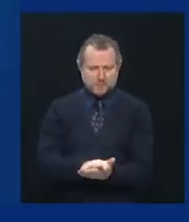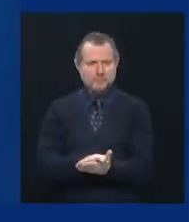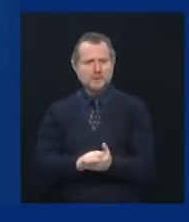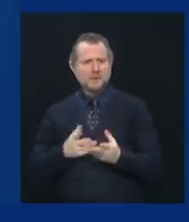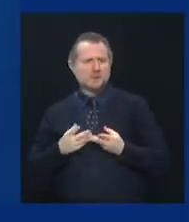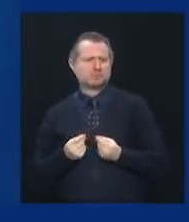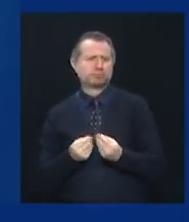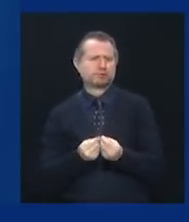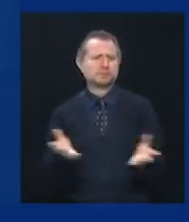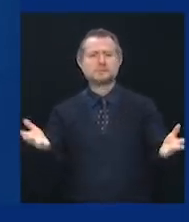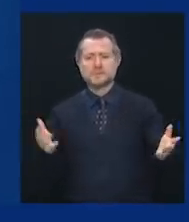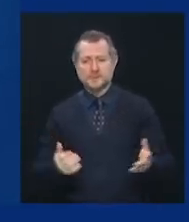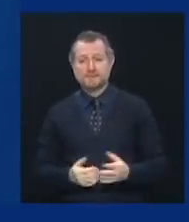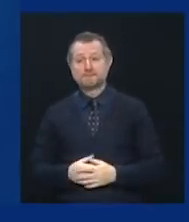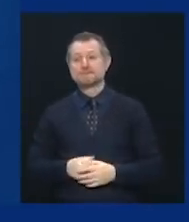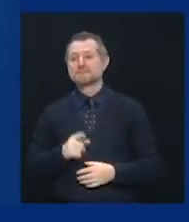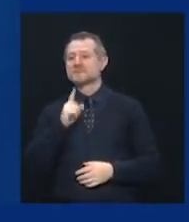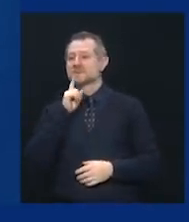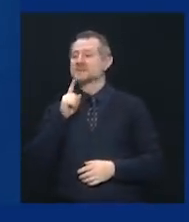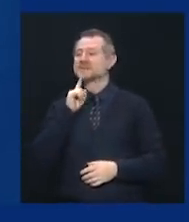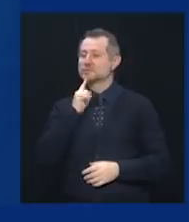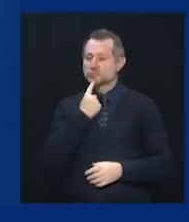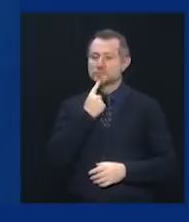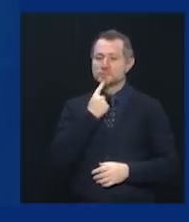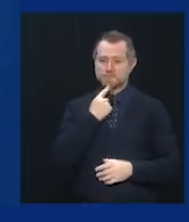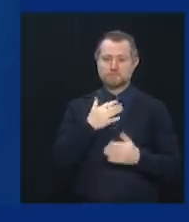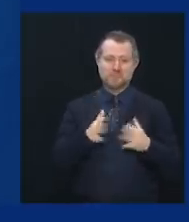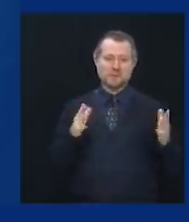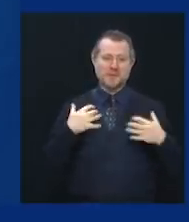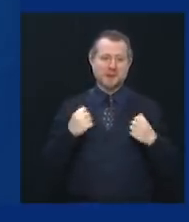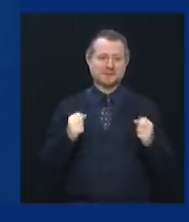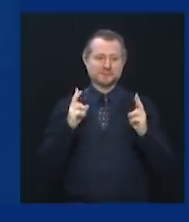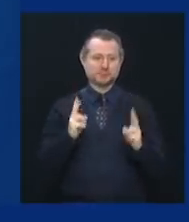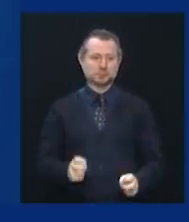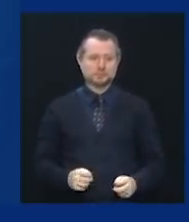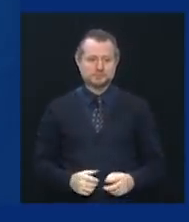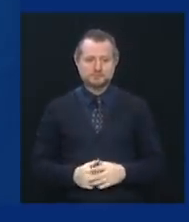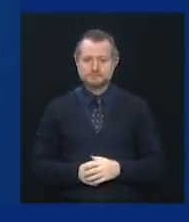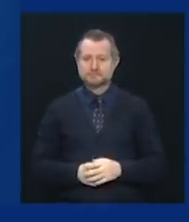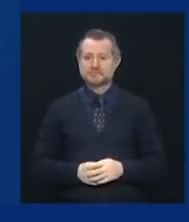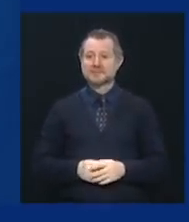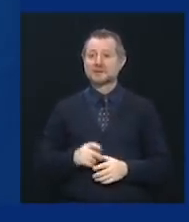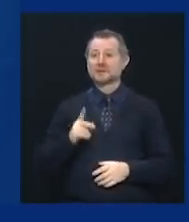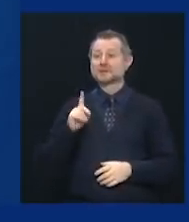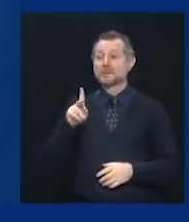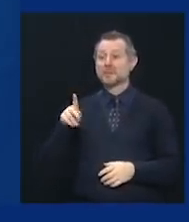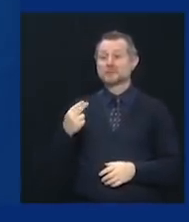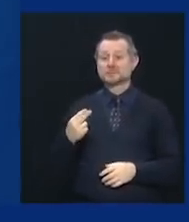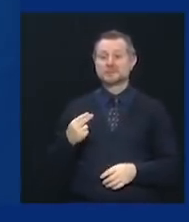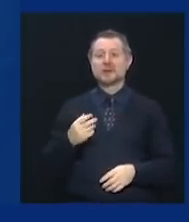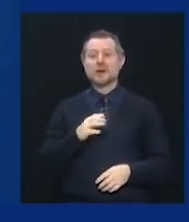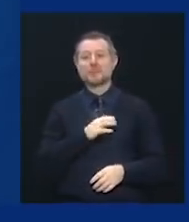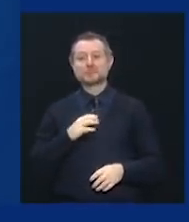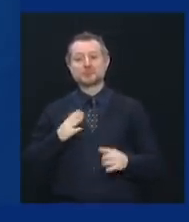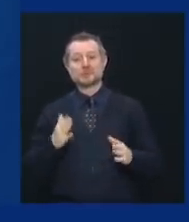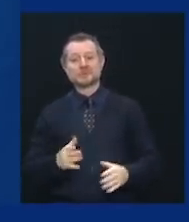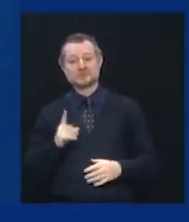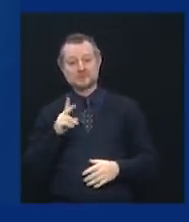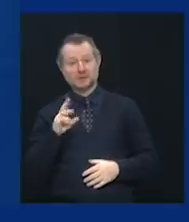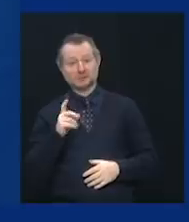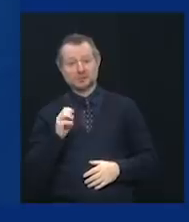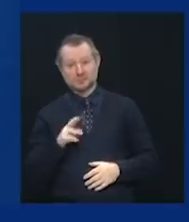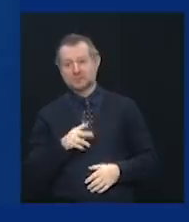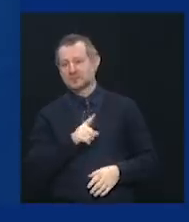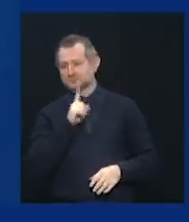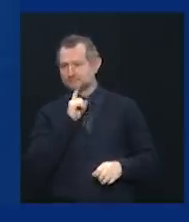This is a very serious public health issue, and Department of Health, Commissioner Zucker, is